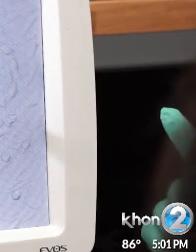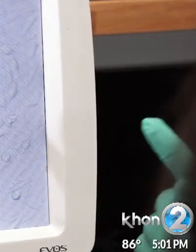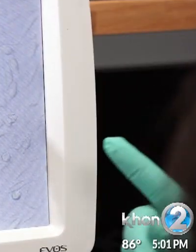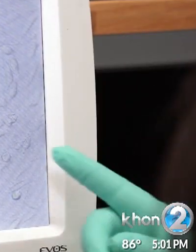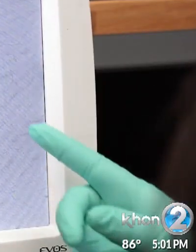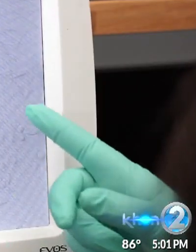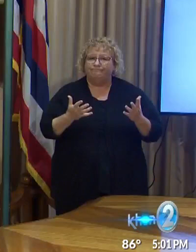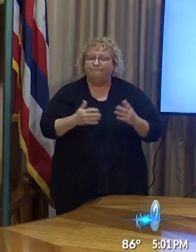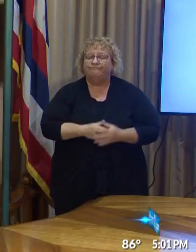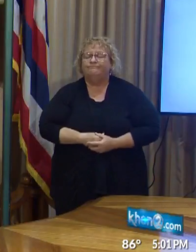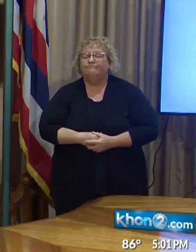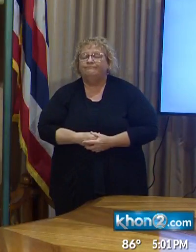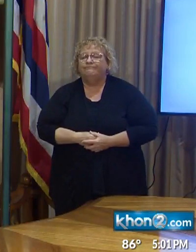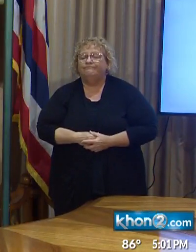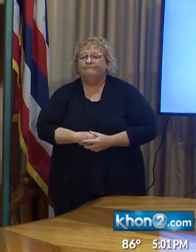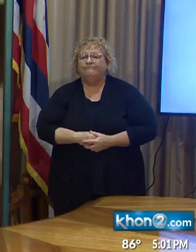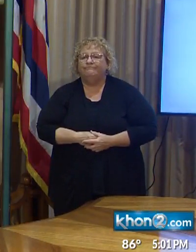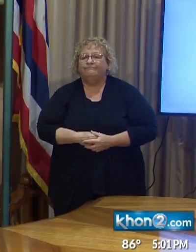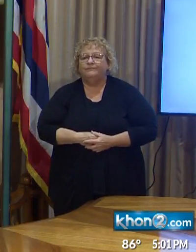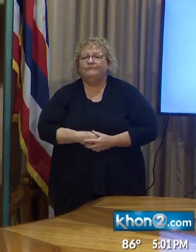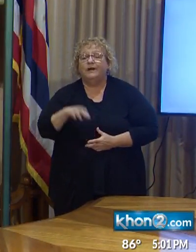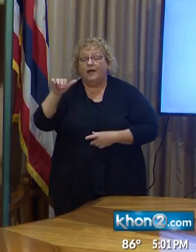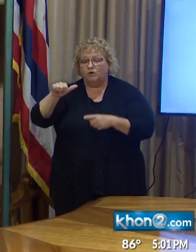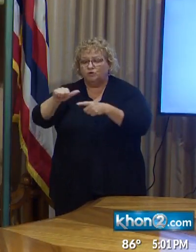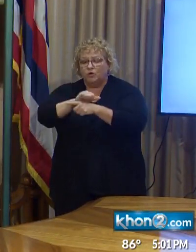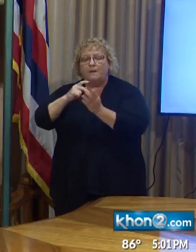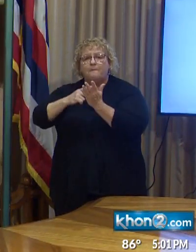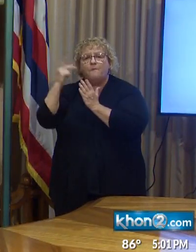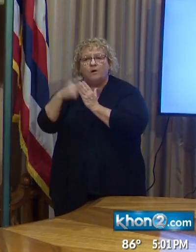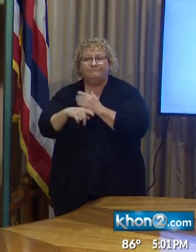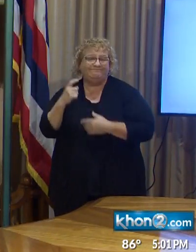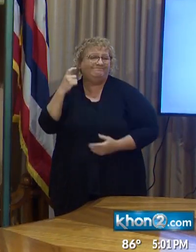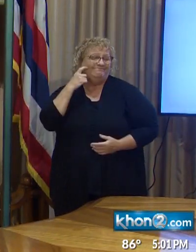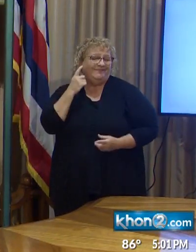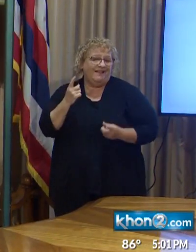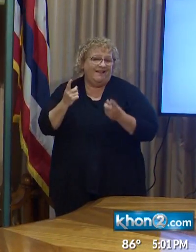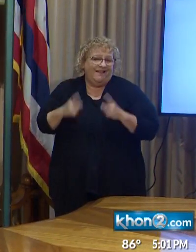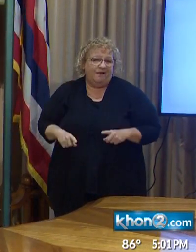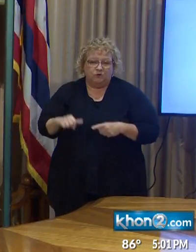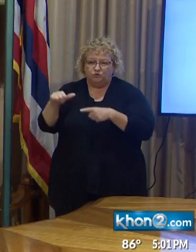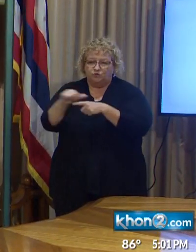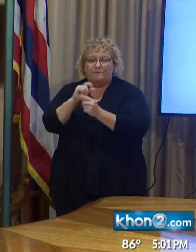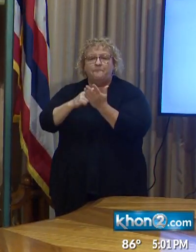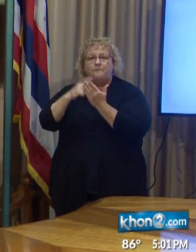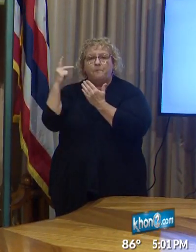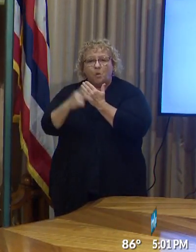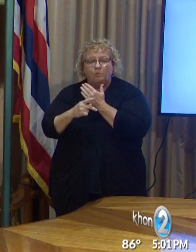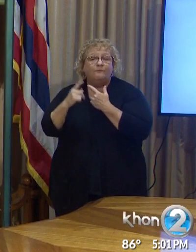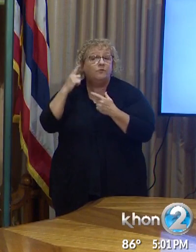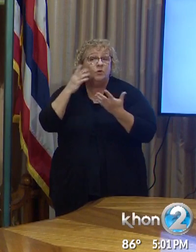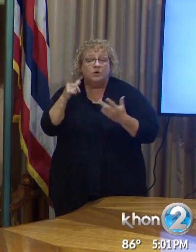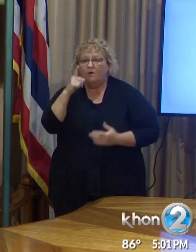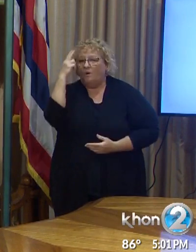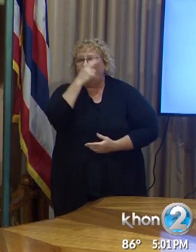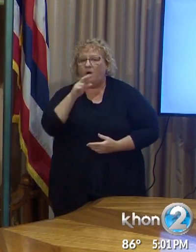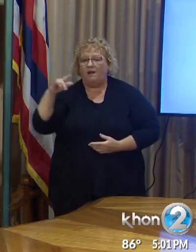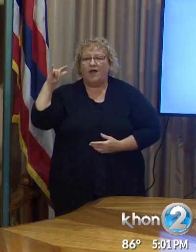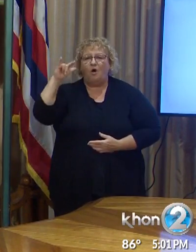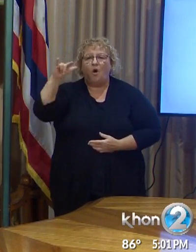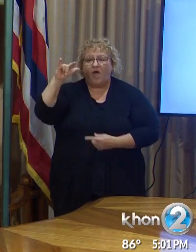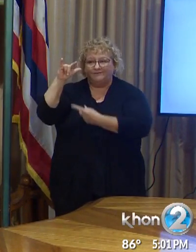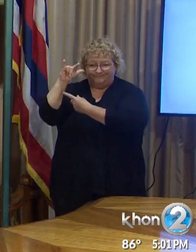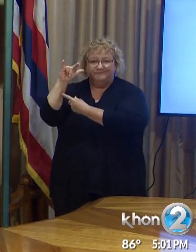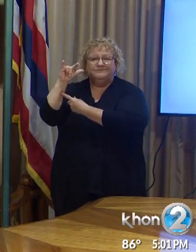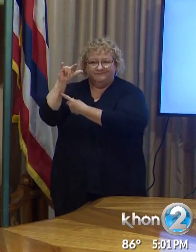wearing masks. And training programs. We actually had a training program. Hawaiian Airlines conducted